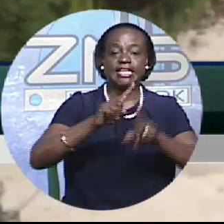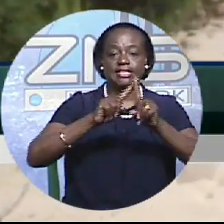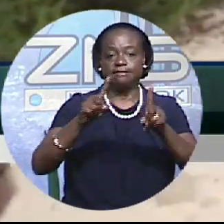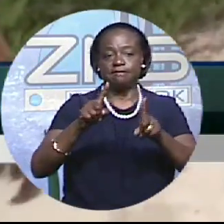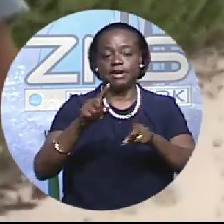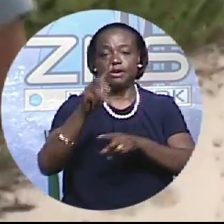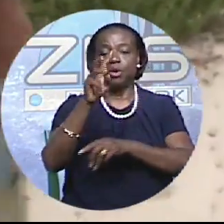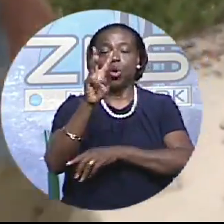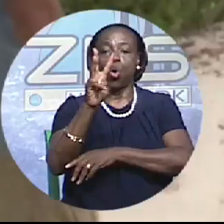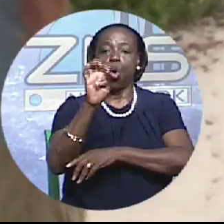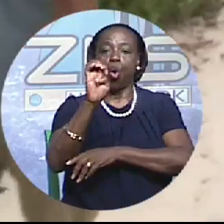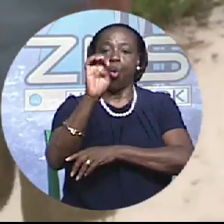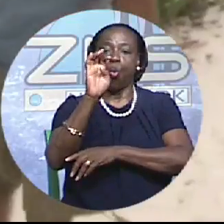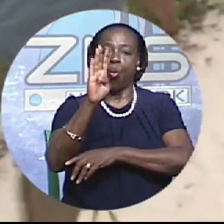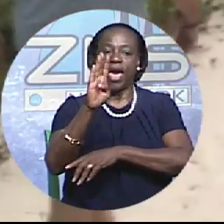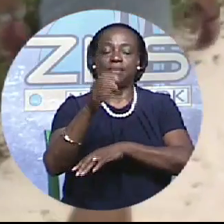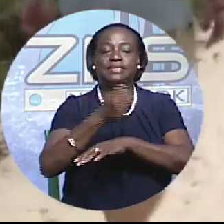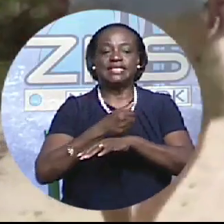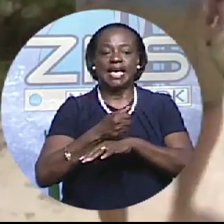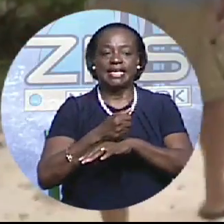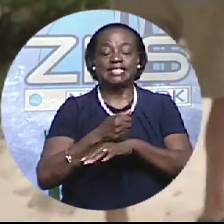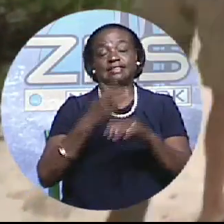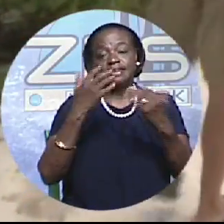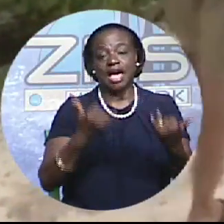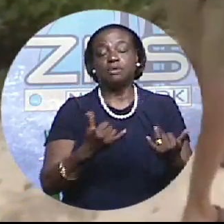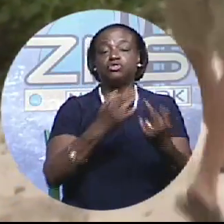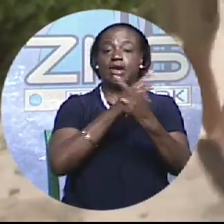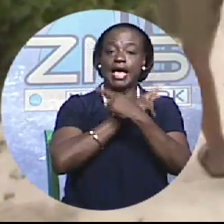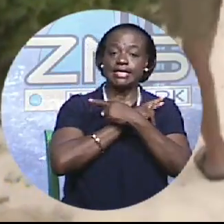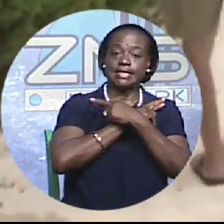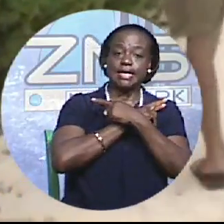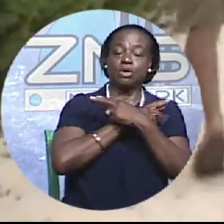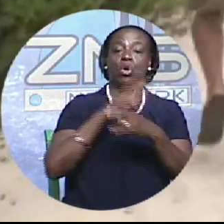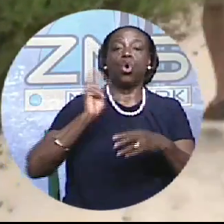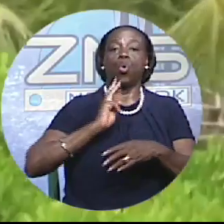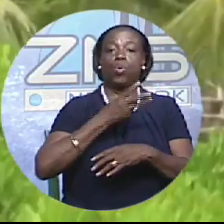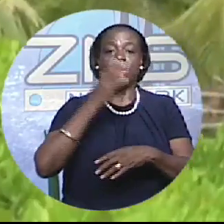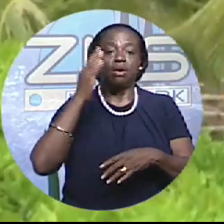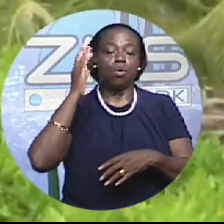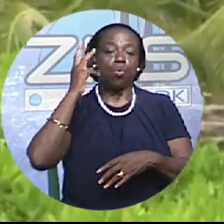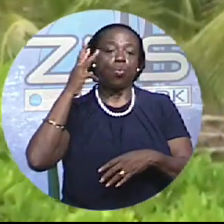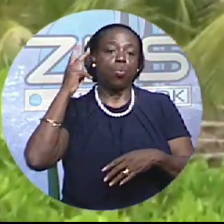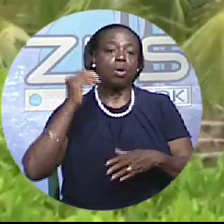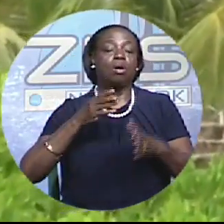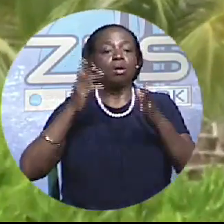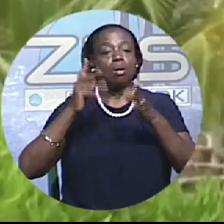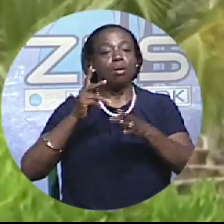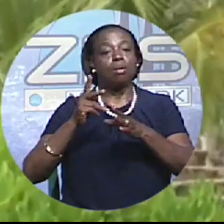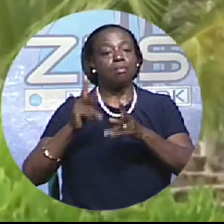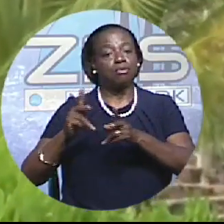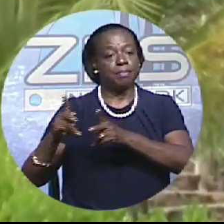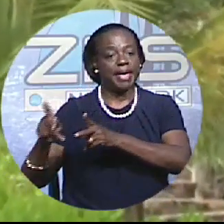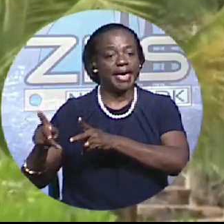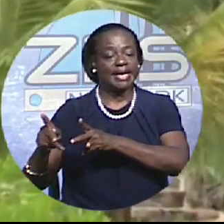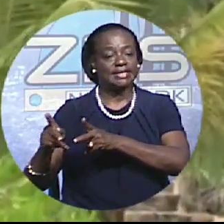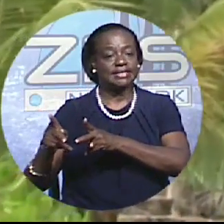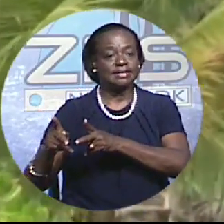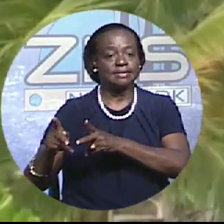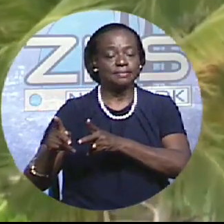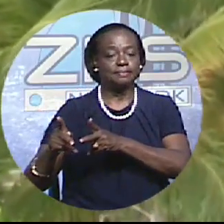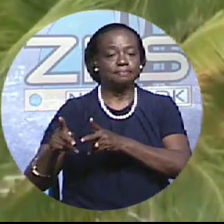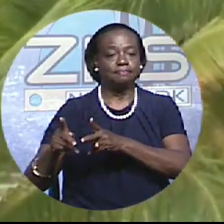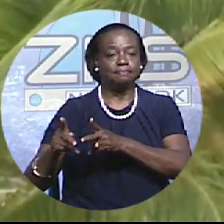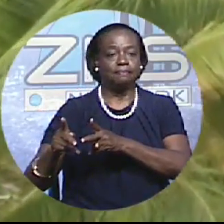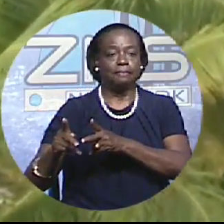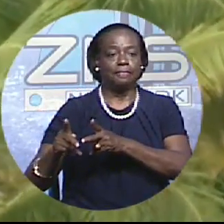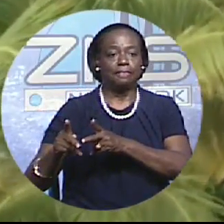now it seems anyway a little bit relaxing. But we were prepared. We did our hurricane shutters. We cleared everything. We are in the moment closed